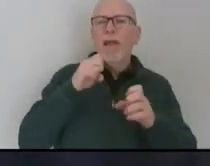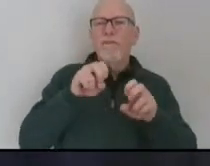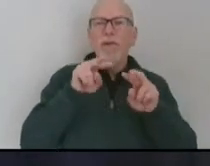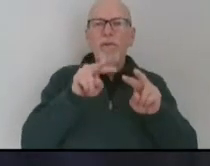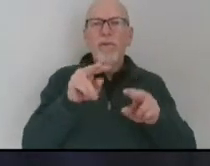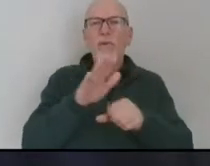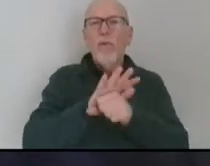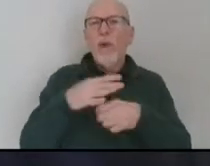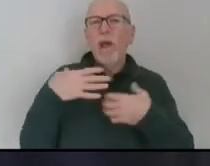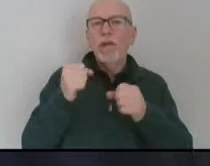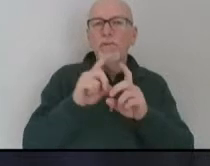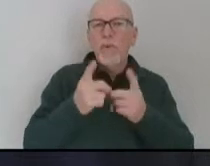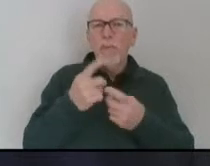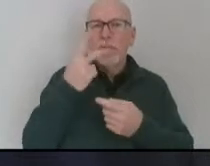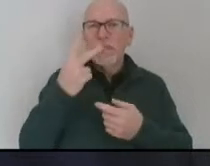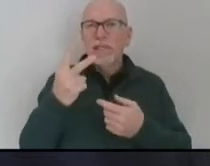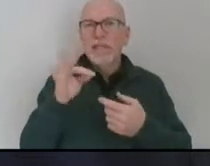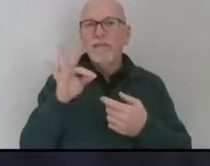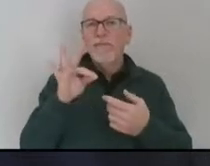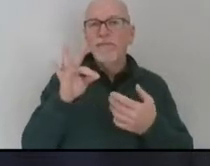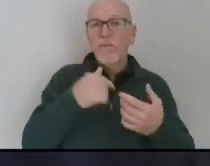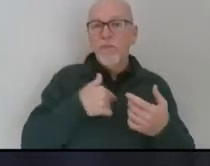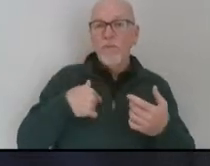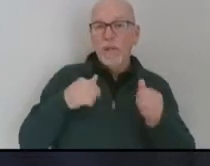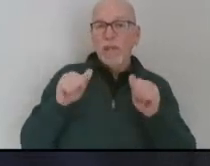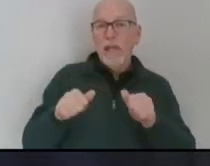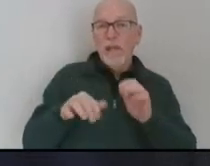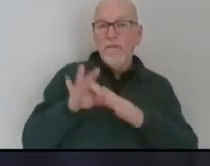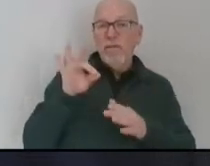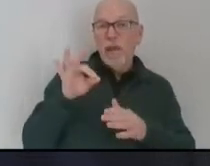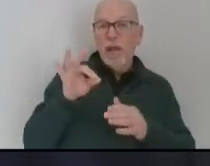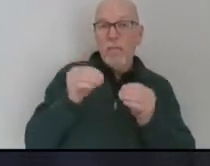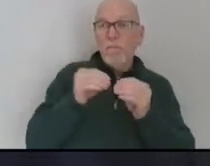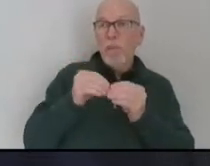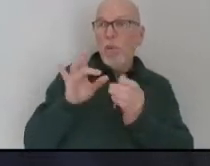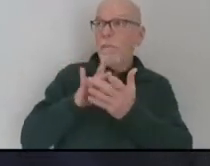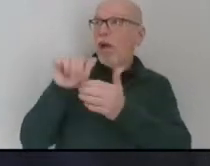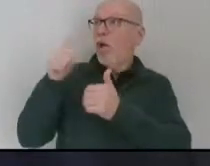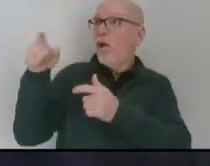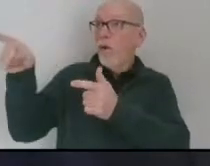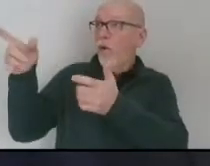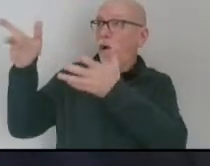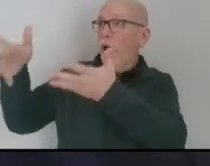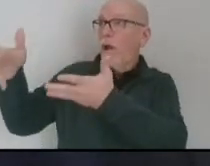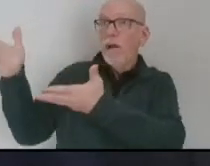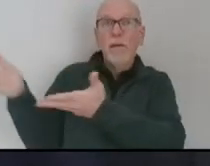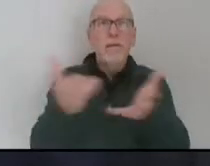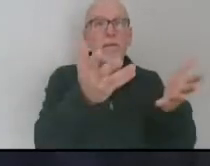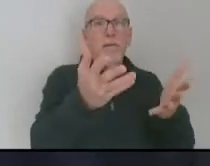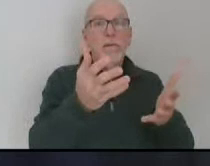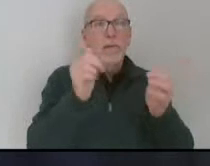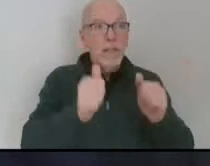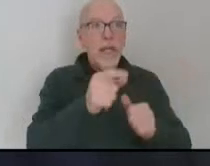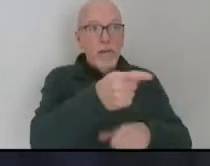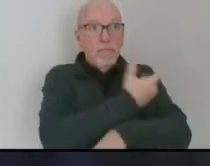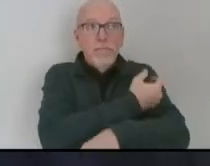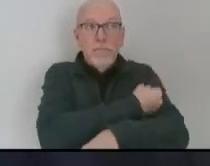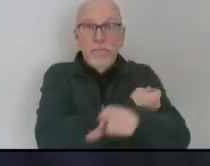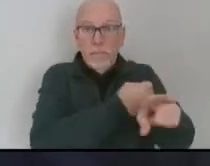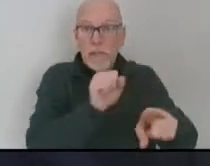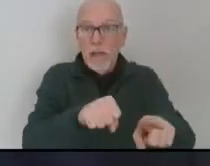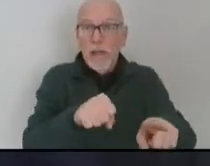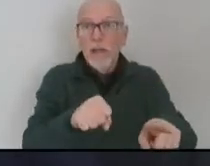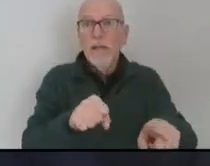health department to see, if we can find some more somewhere else and we were able to get it to you, would you be able to put it in arms, and